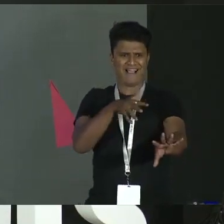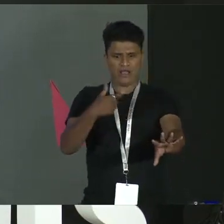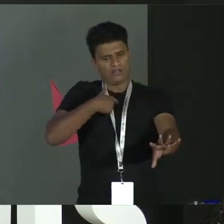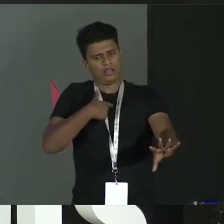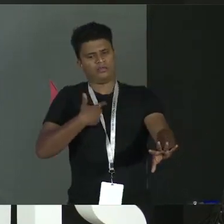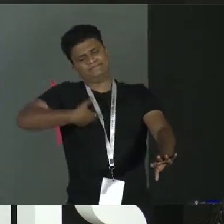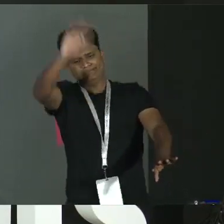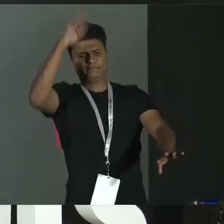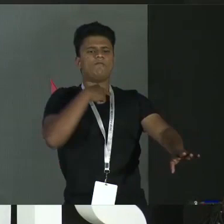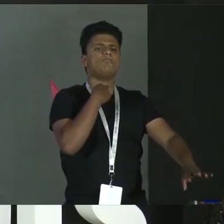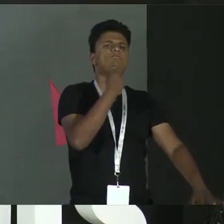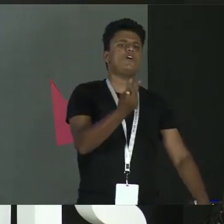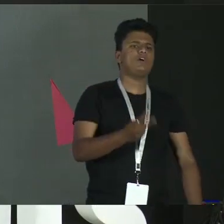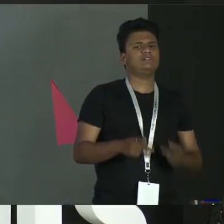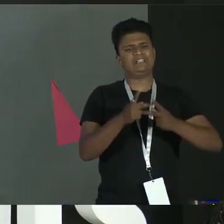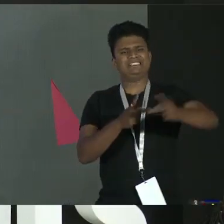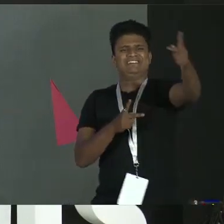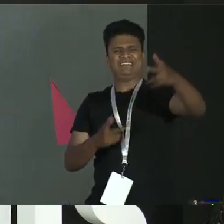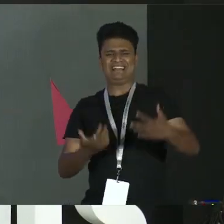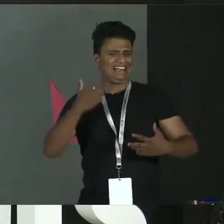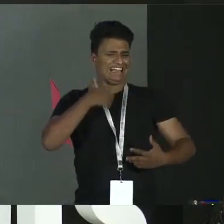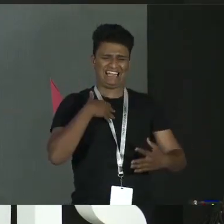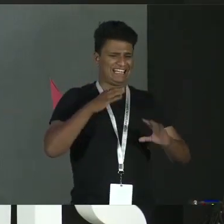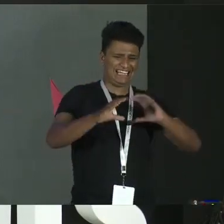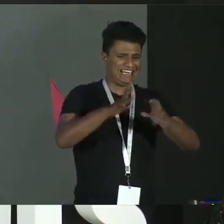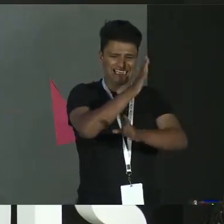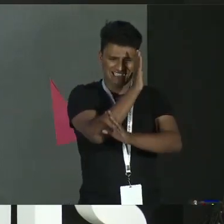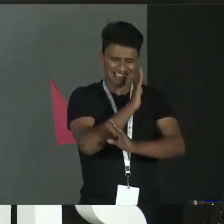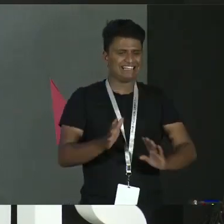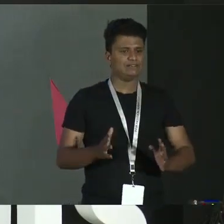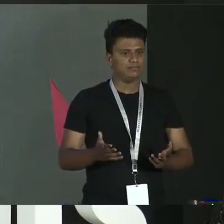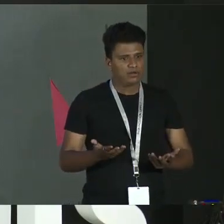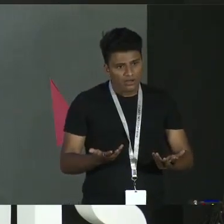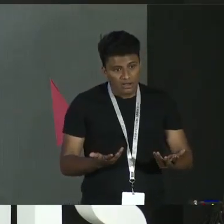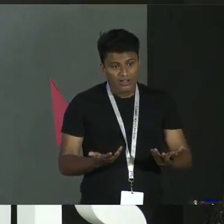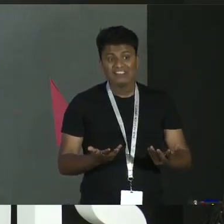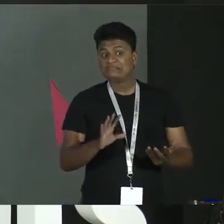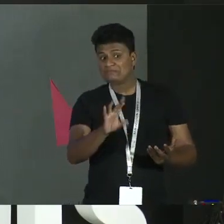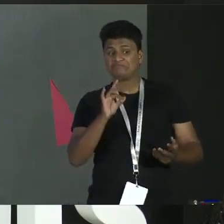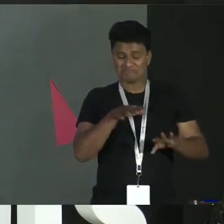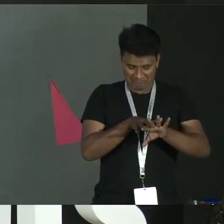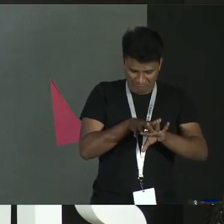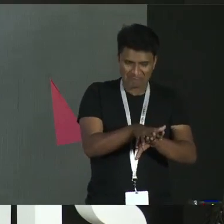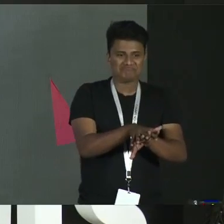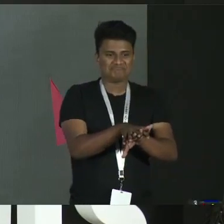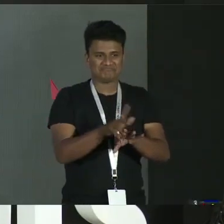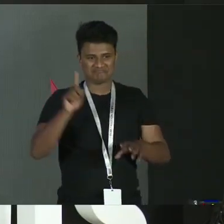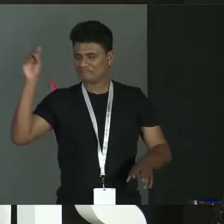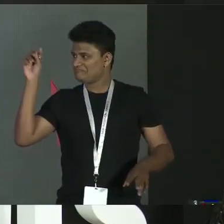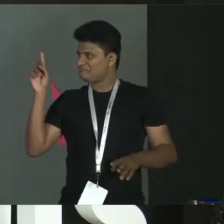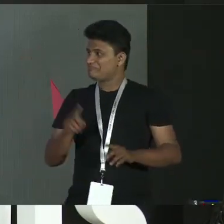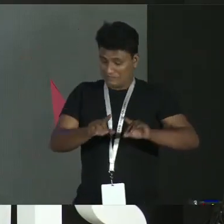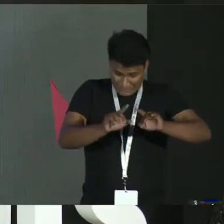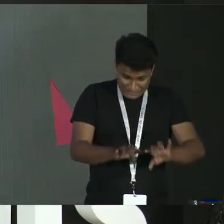say, this is different, this is weird, I'm not getting involved? He chose to be inclusive, he